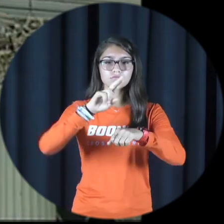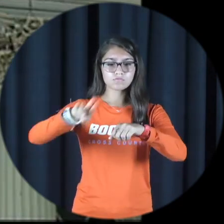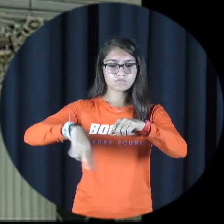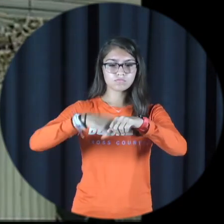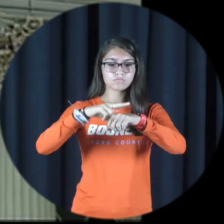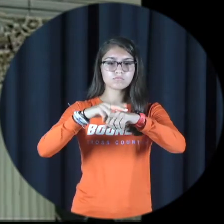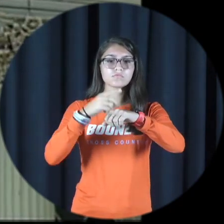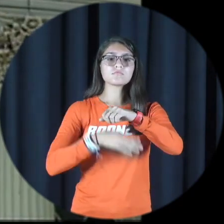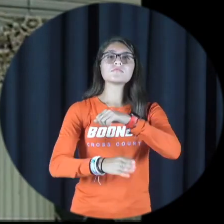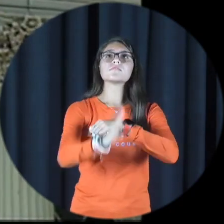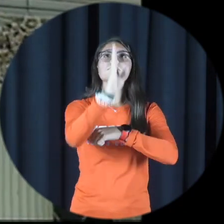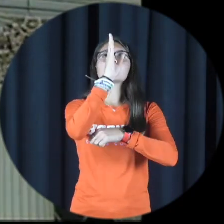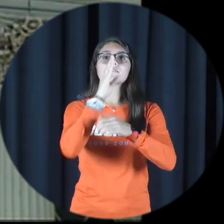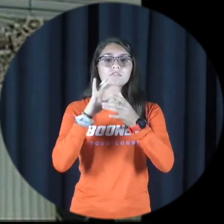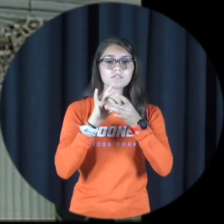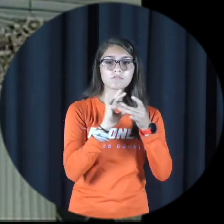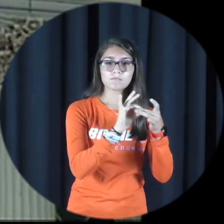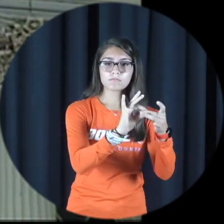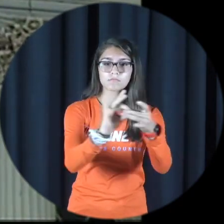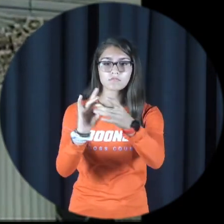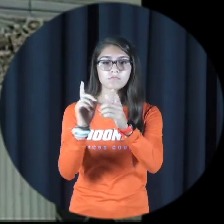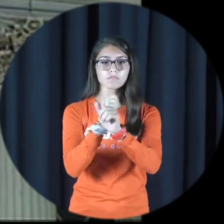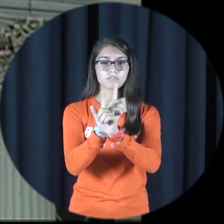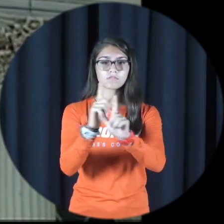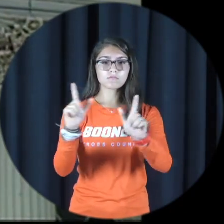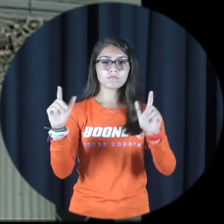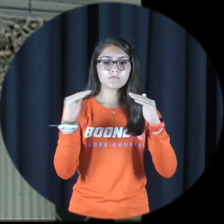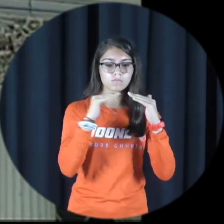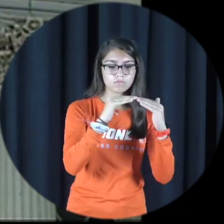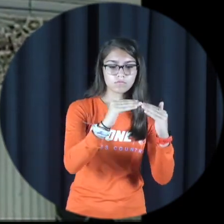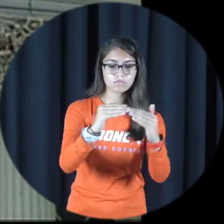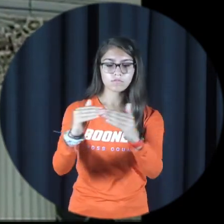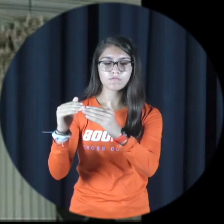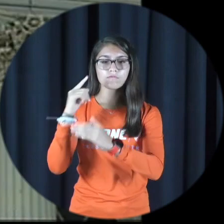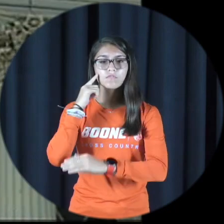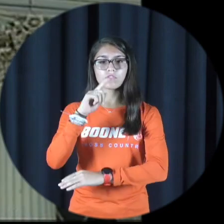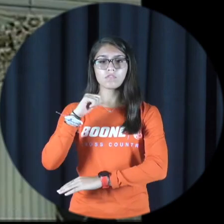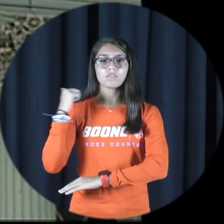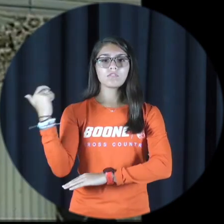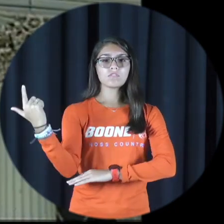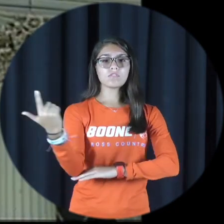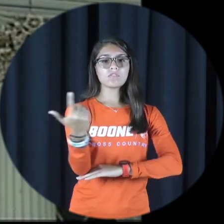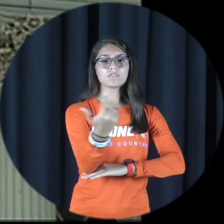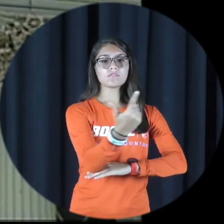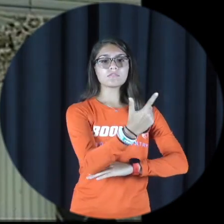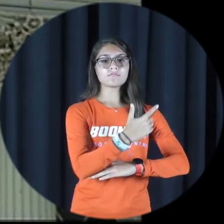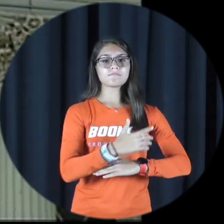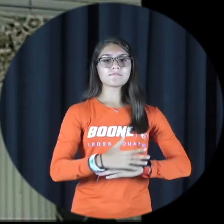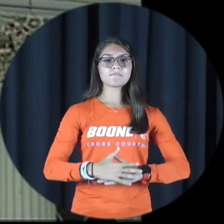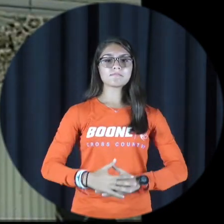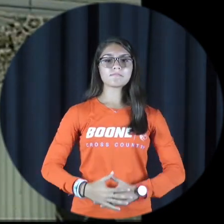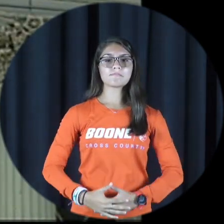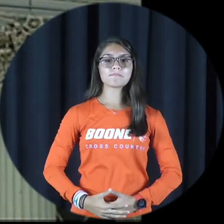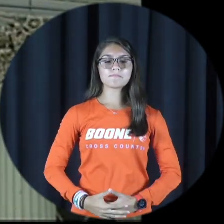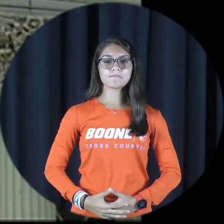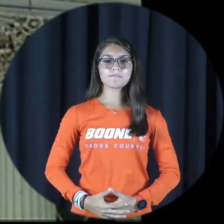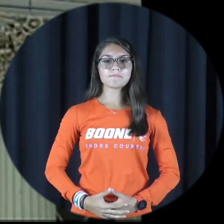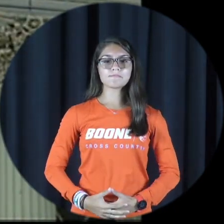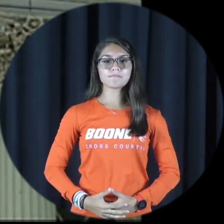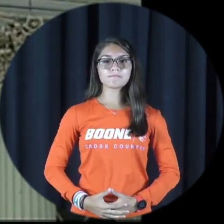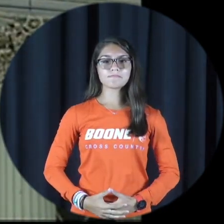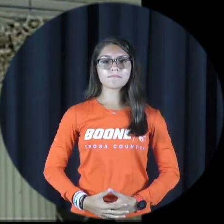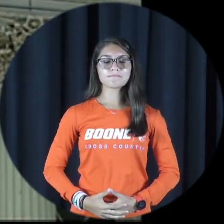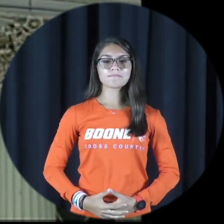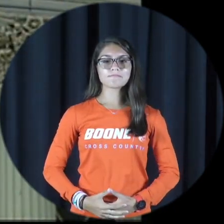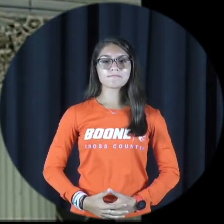one nation, under God, indivisible, with liberty and justice for all. Please remain